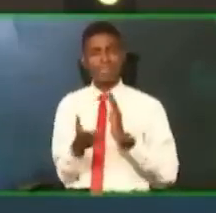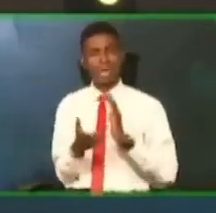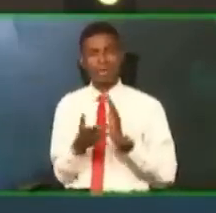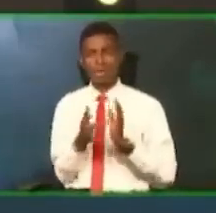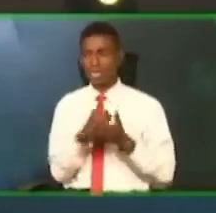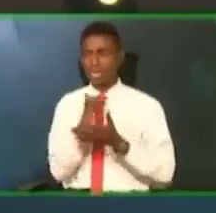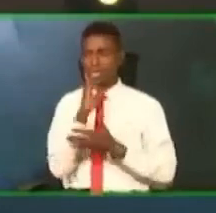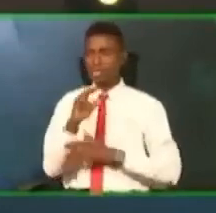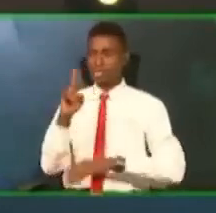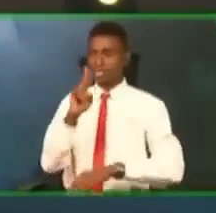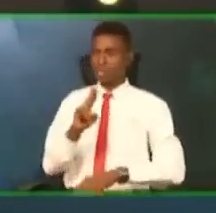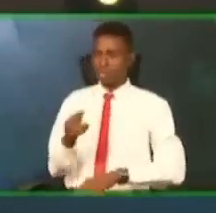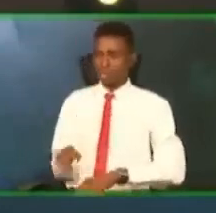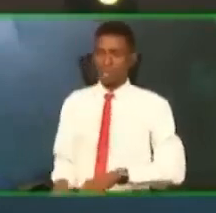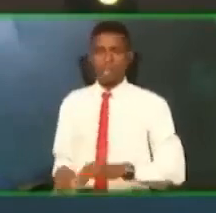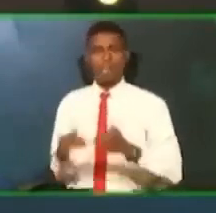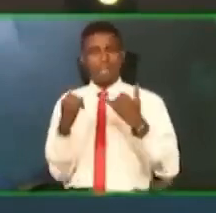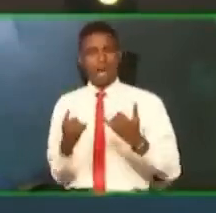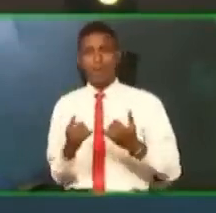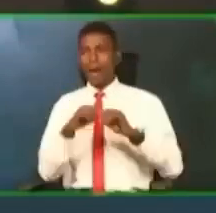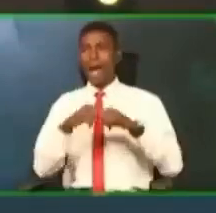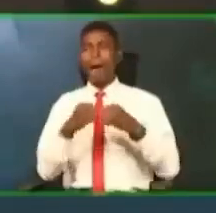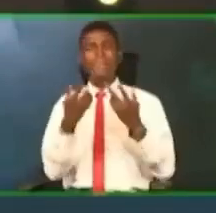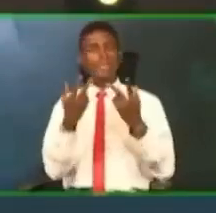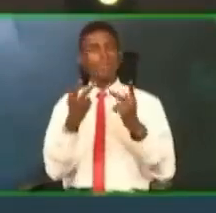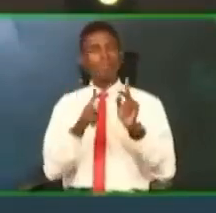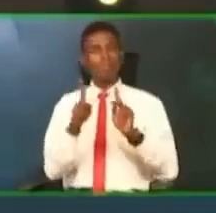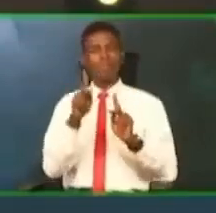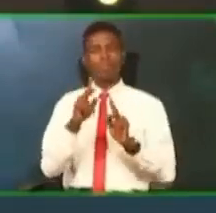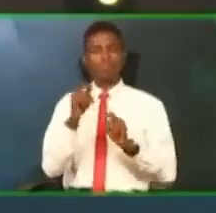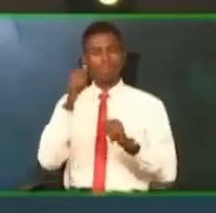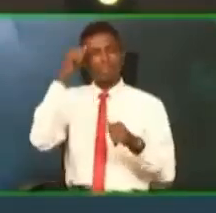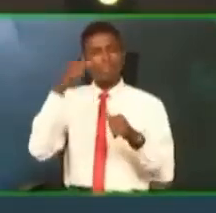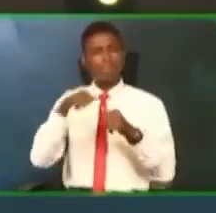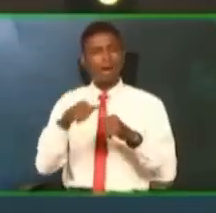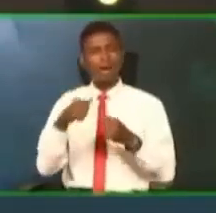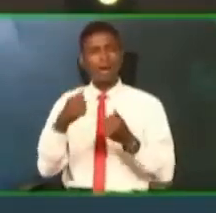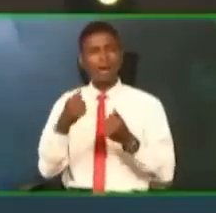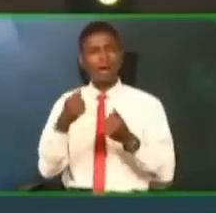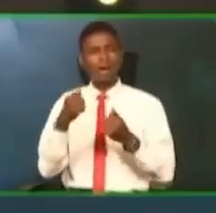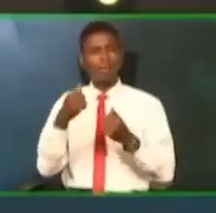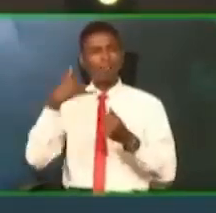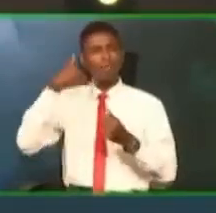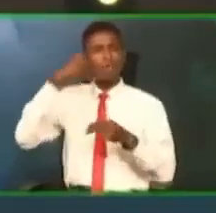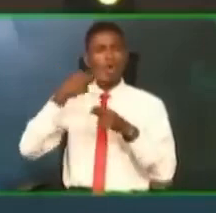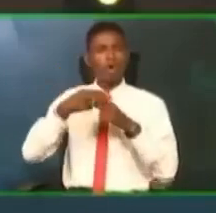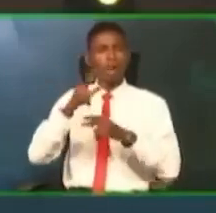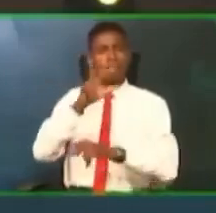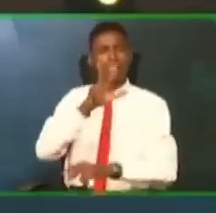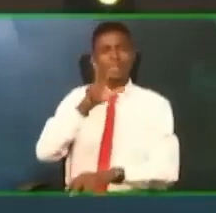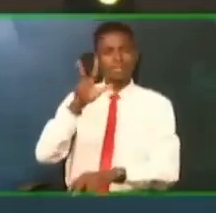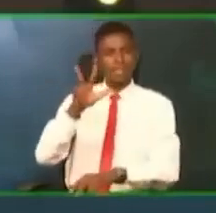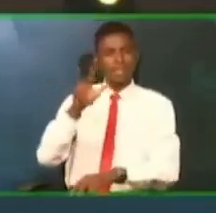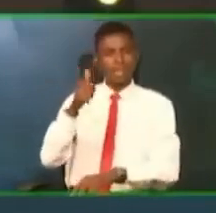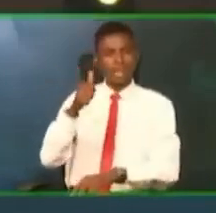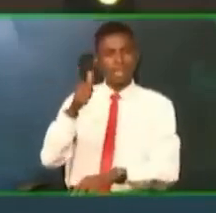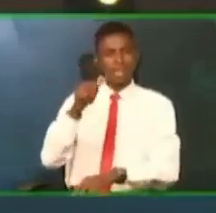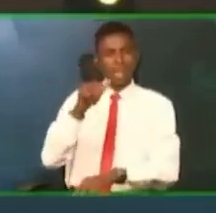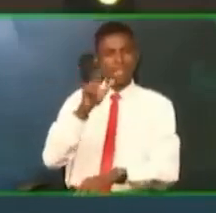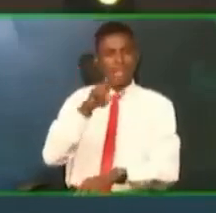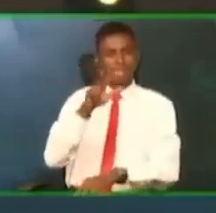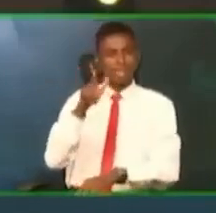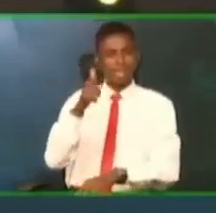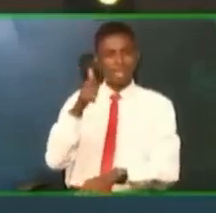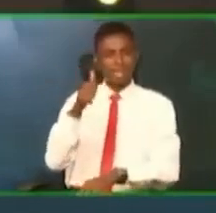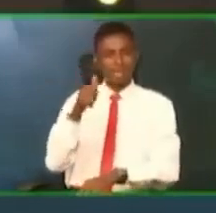Watch this now. How many of you remember a phone called, what they call it, 3310? Come on,